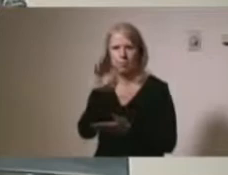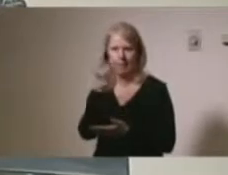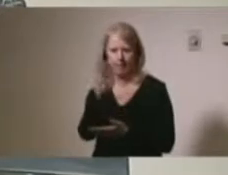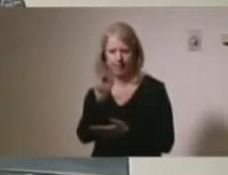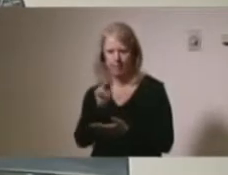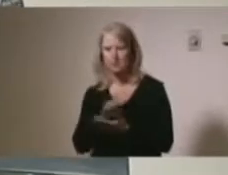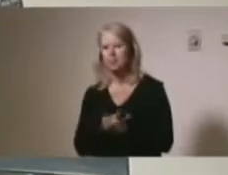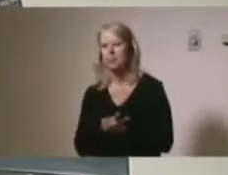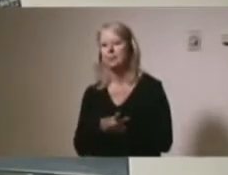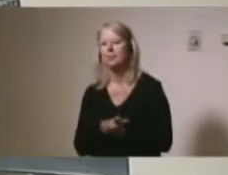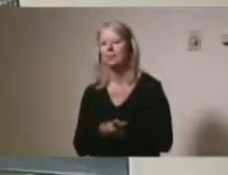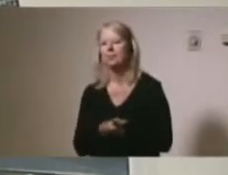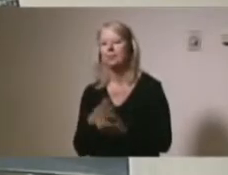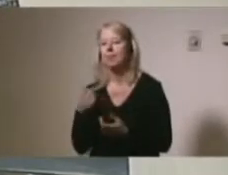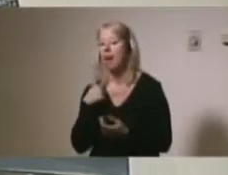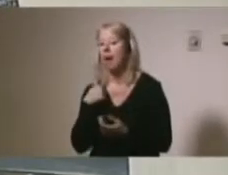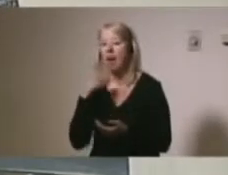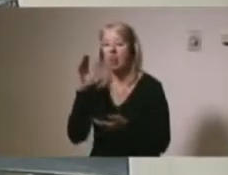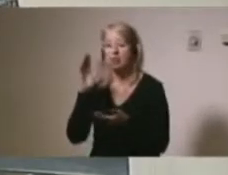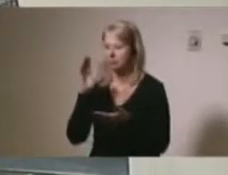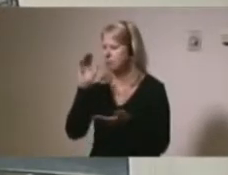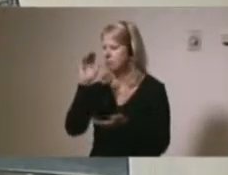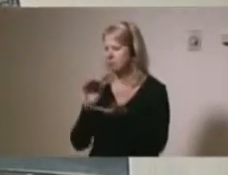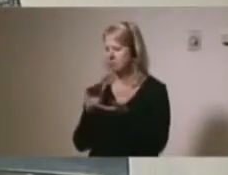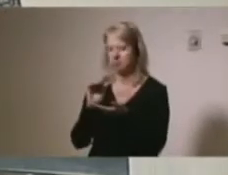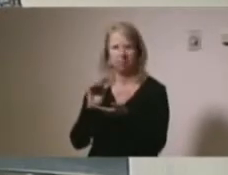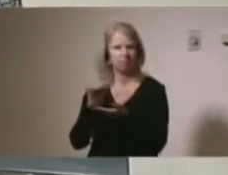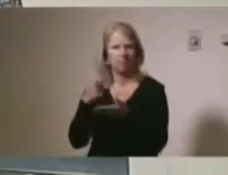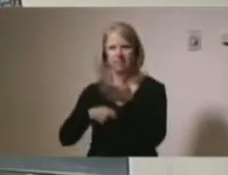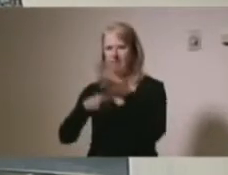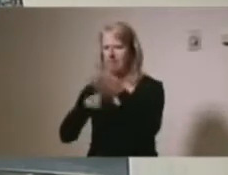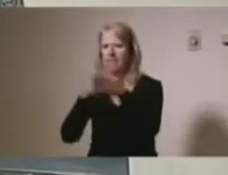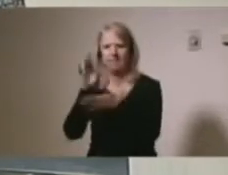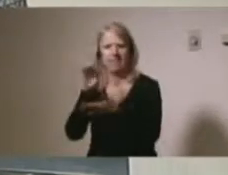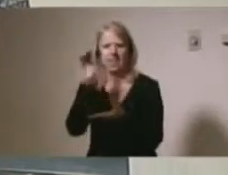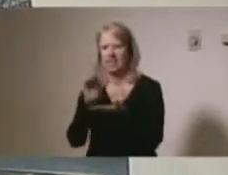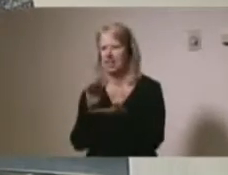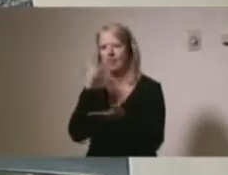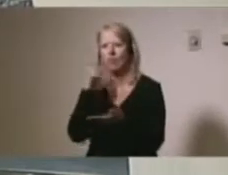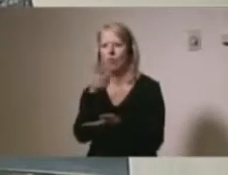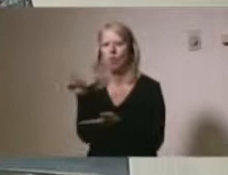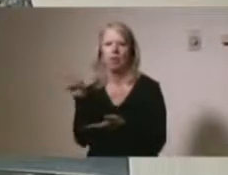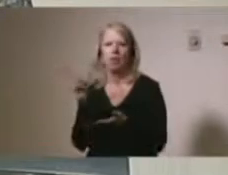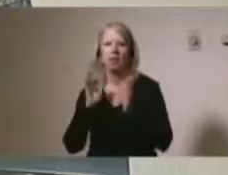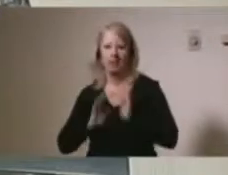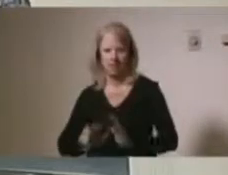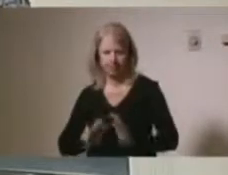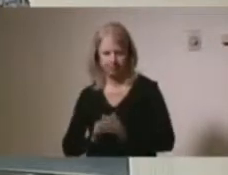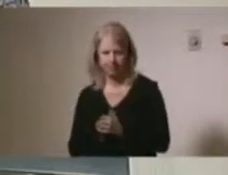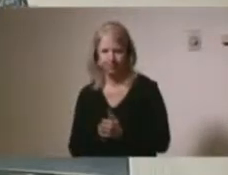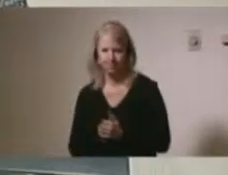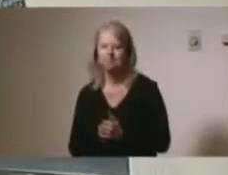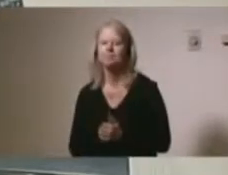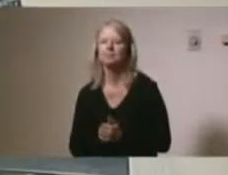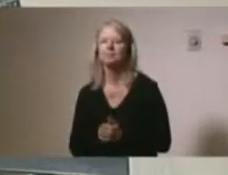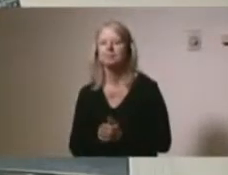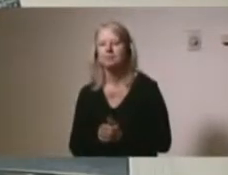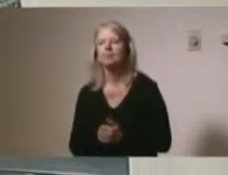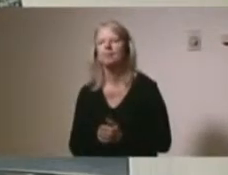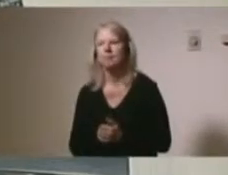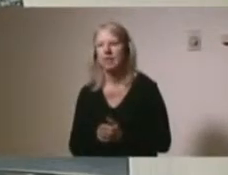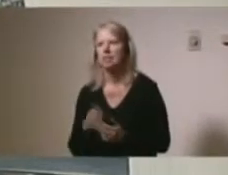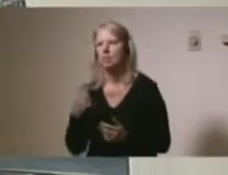Our costs are the lowest for clients. So our bank distribute